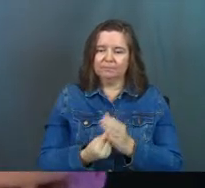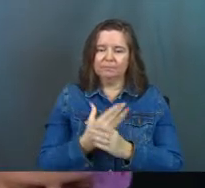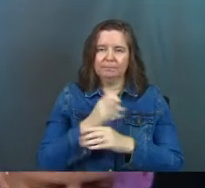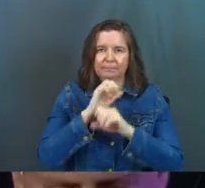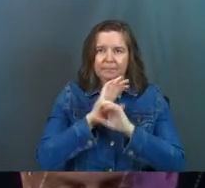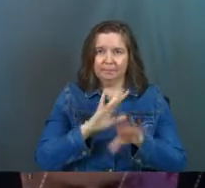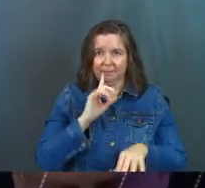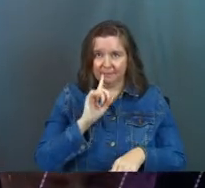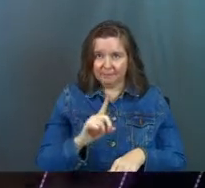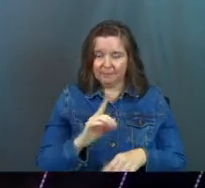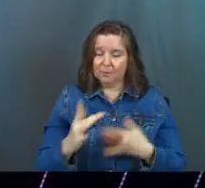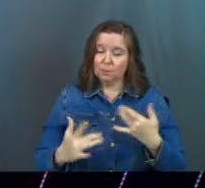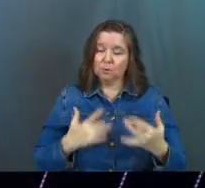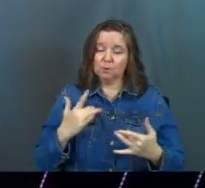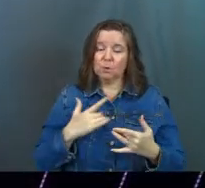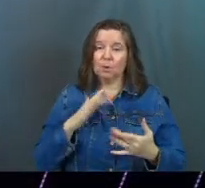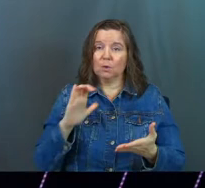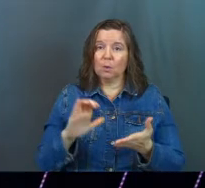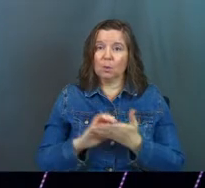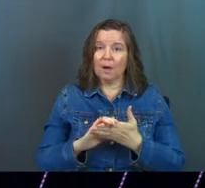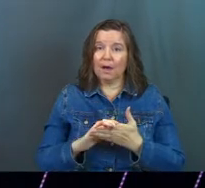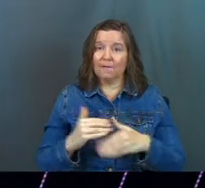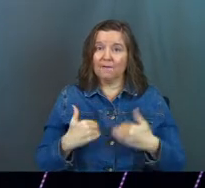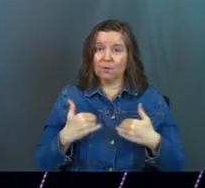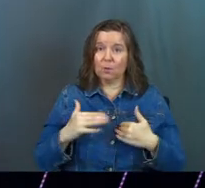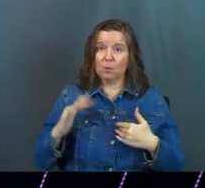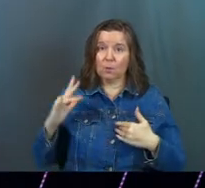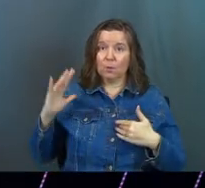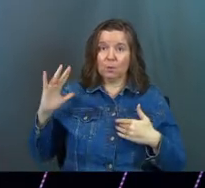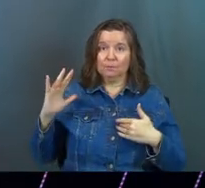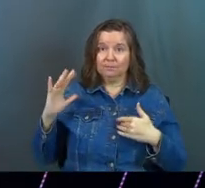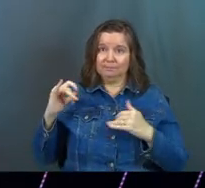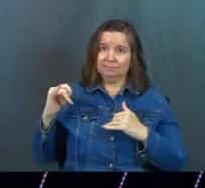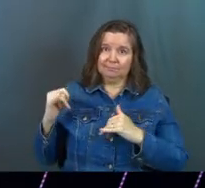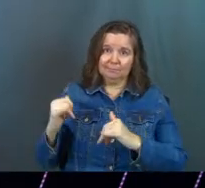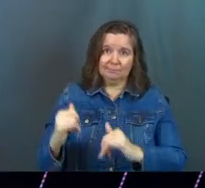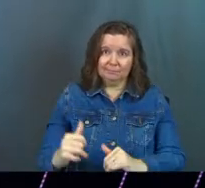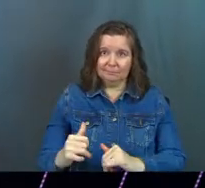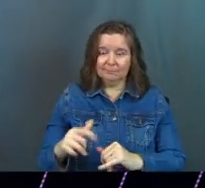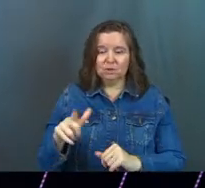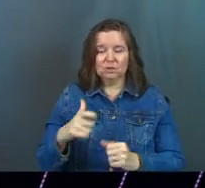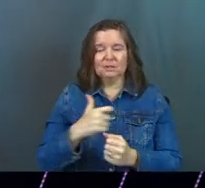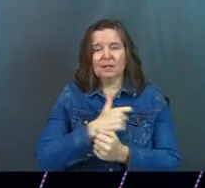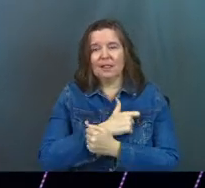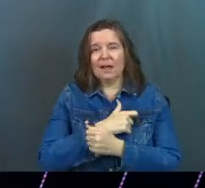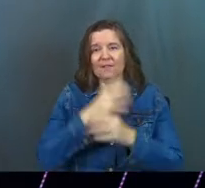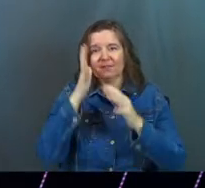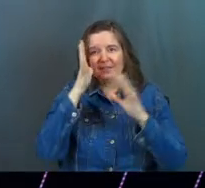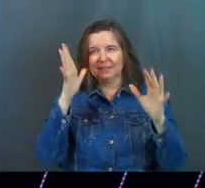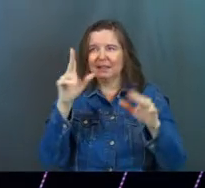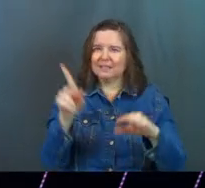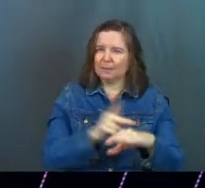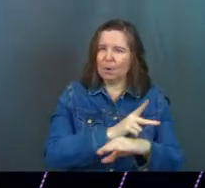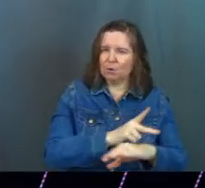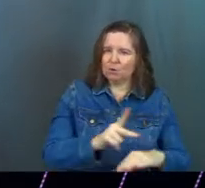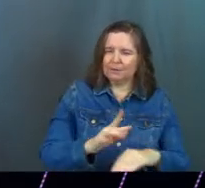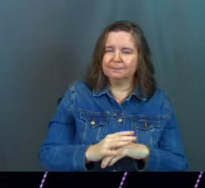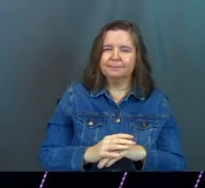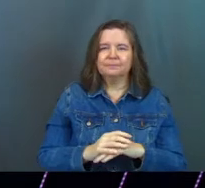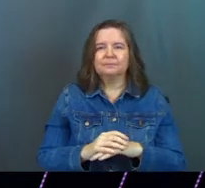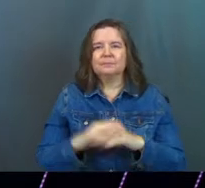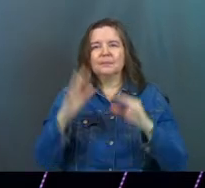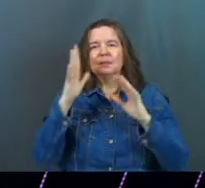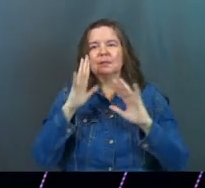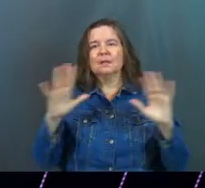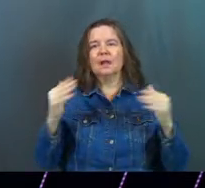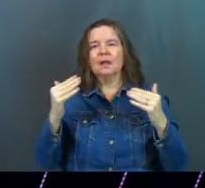blessing for you. Rejoice in the wife of your youth. She is a loving deer. This is poetry, right? Picturesque language. A